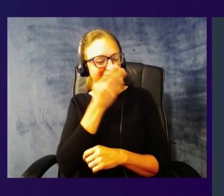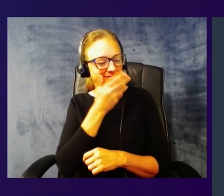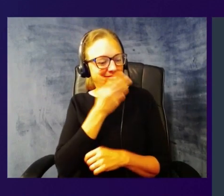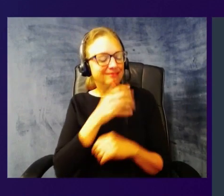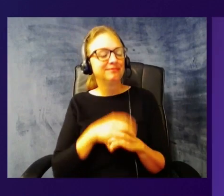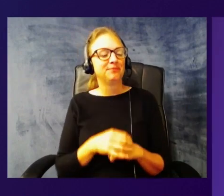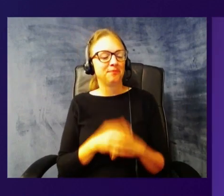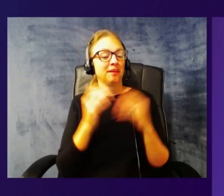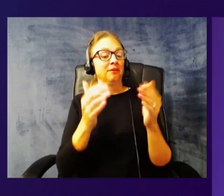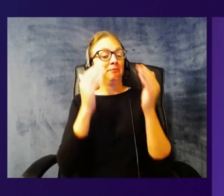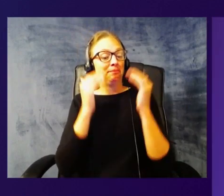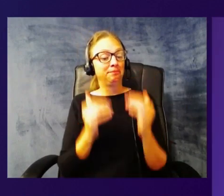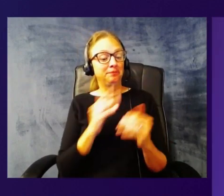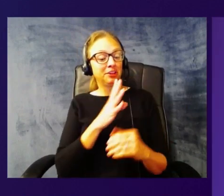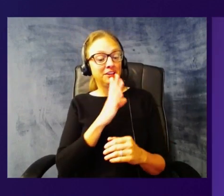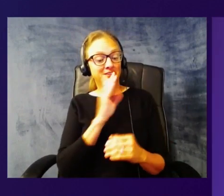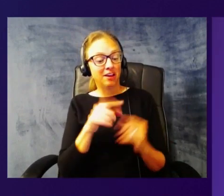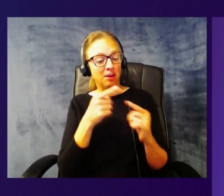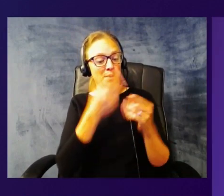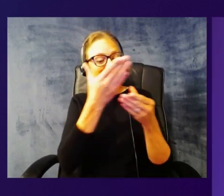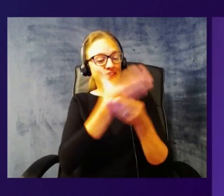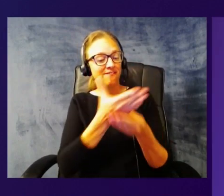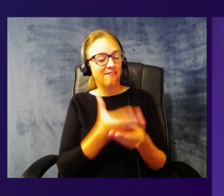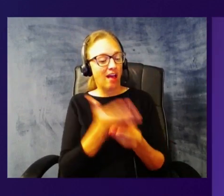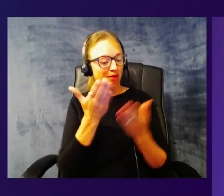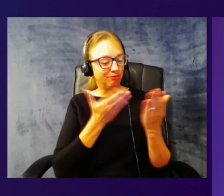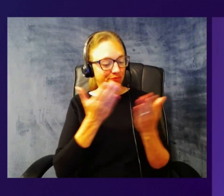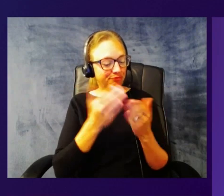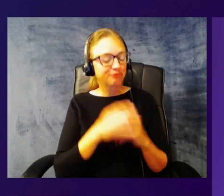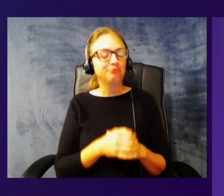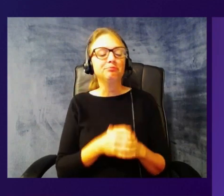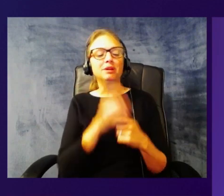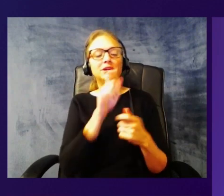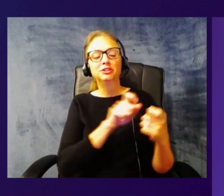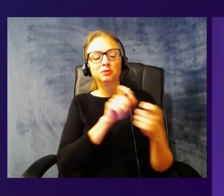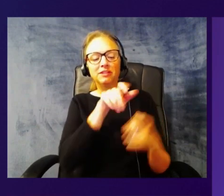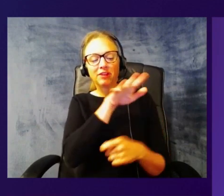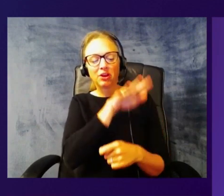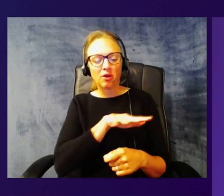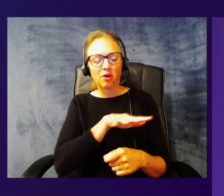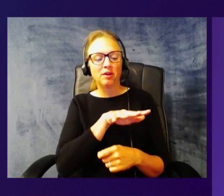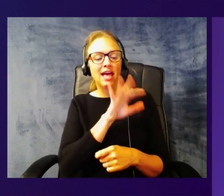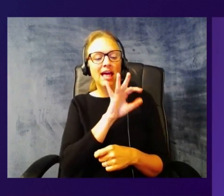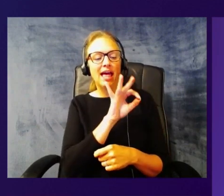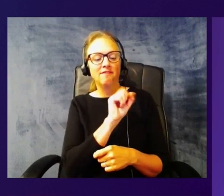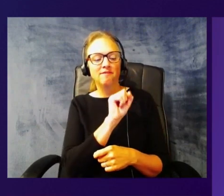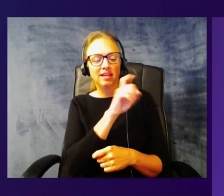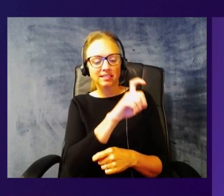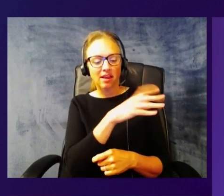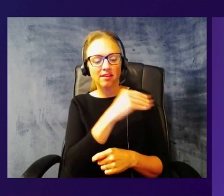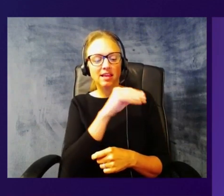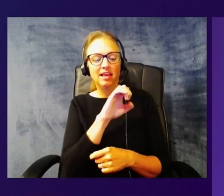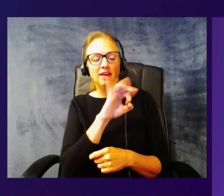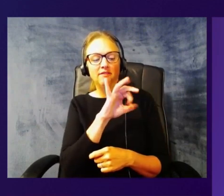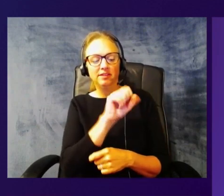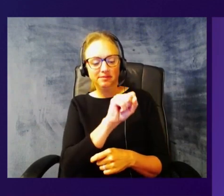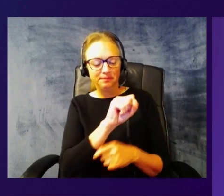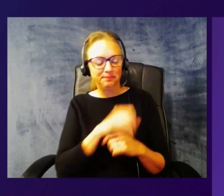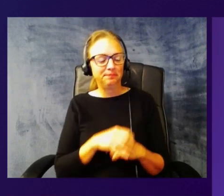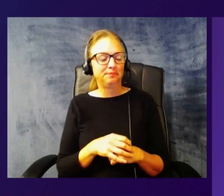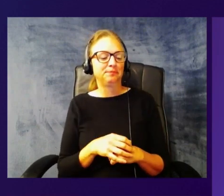talk about our file services here. So specifically around FSX and EFS.